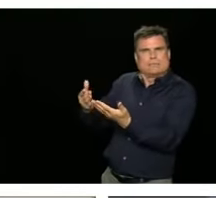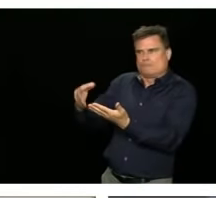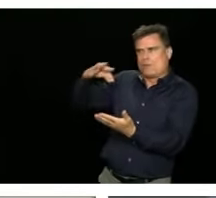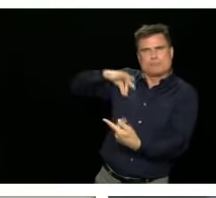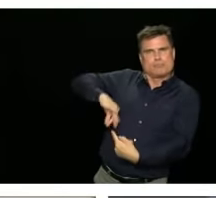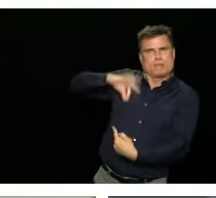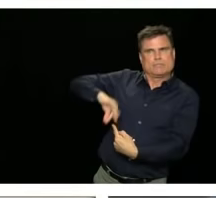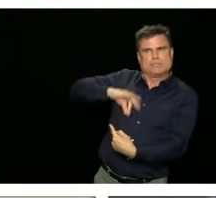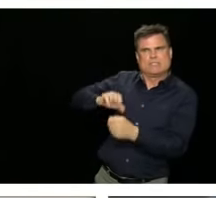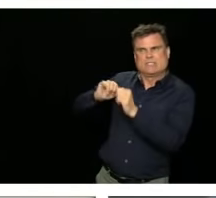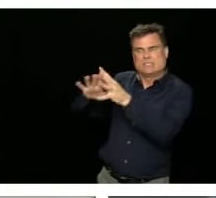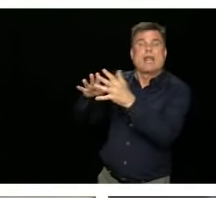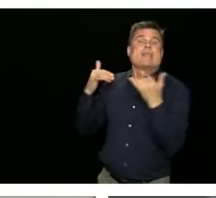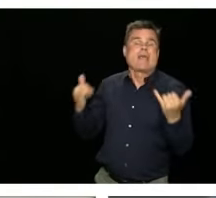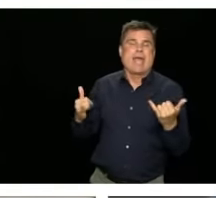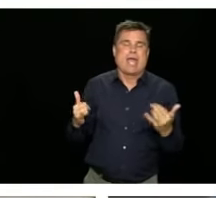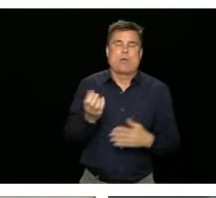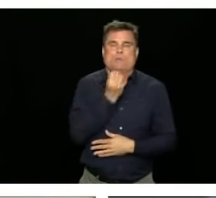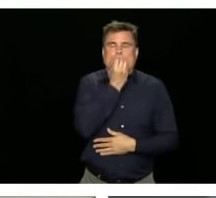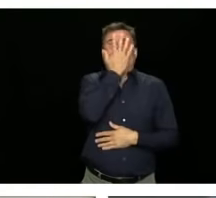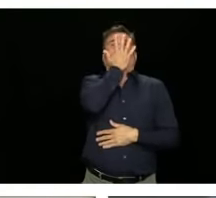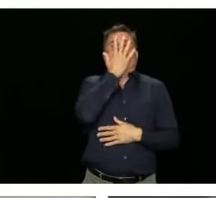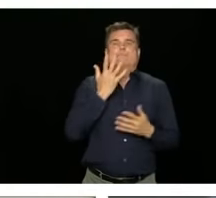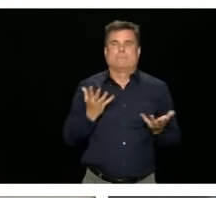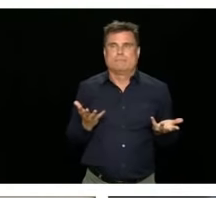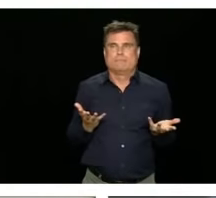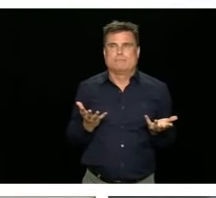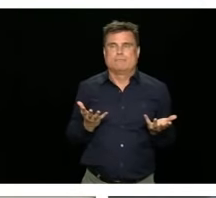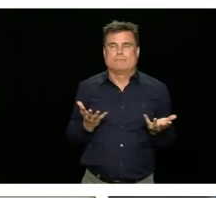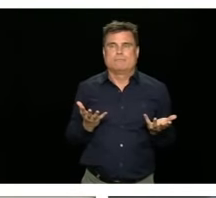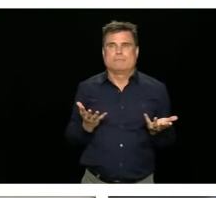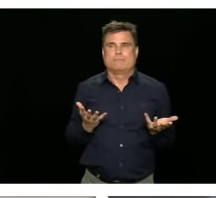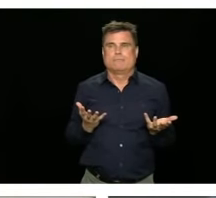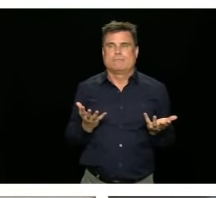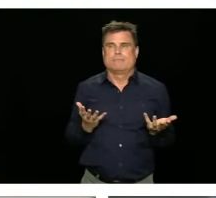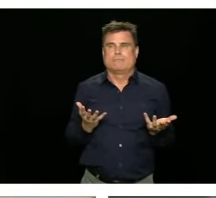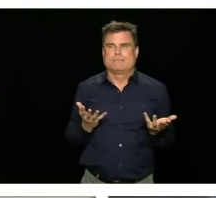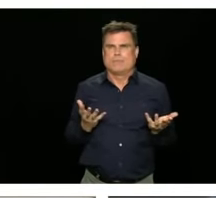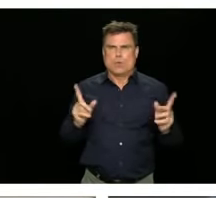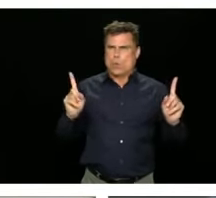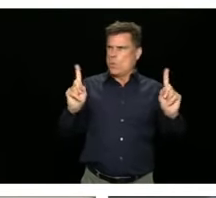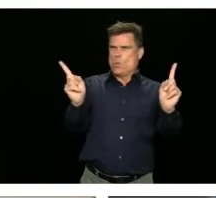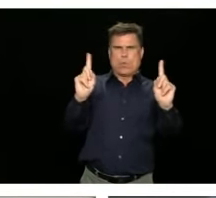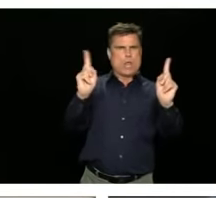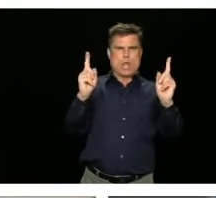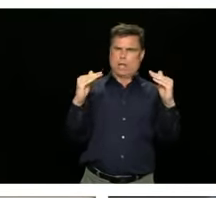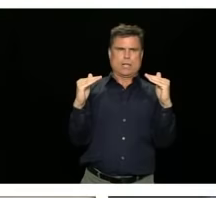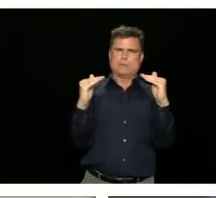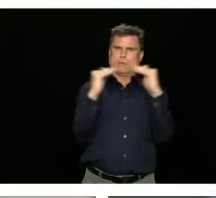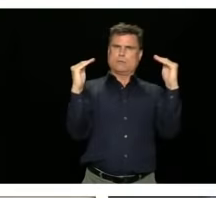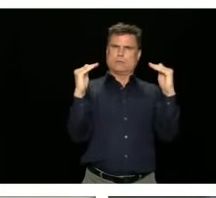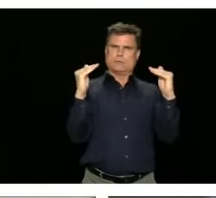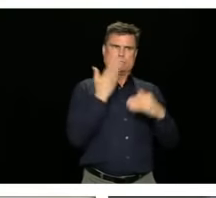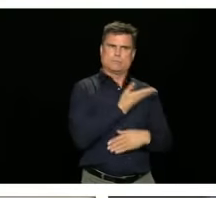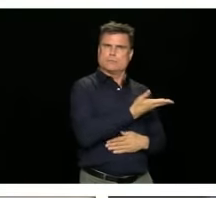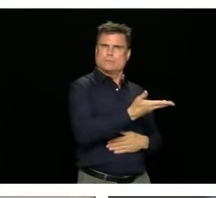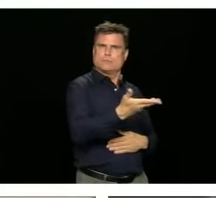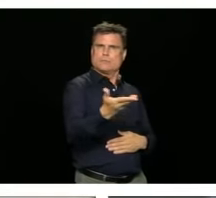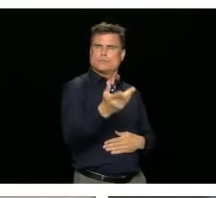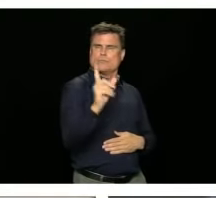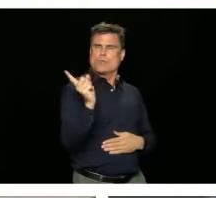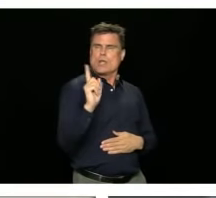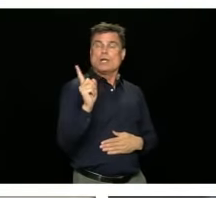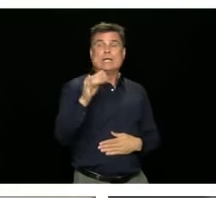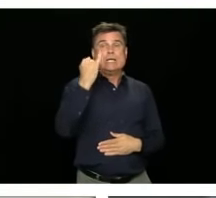relationship between social equity and well-being. And so these institutions,